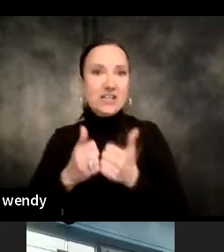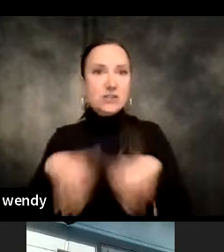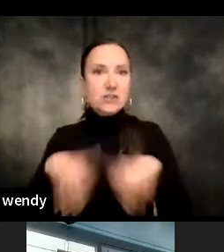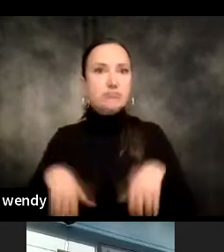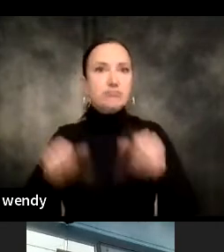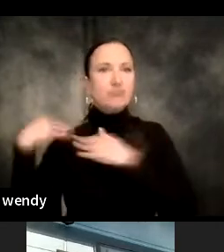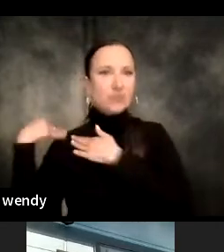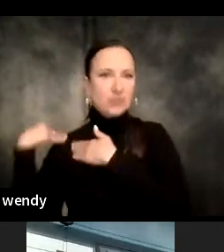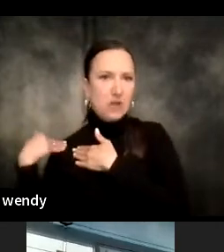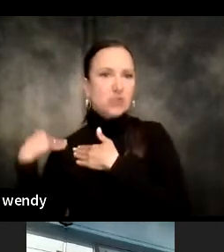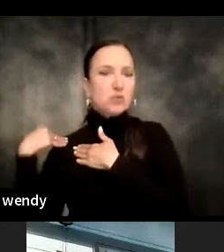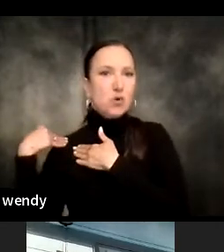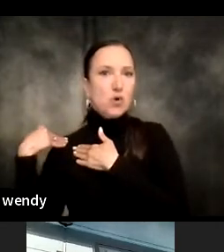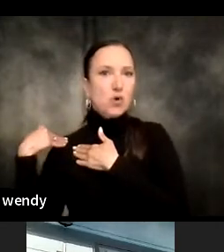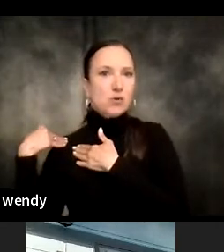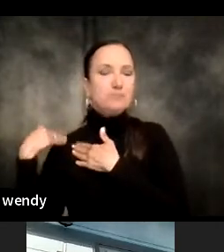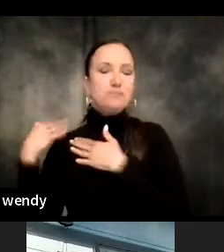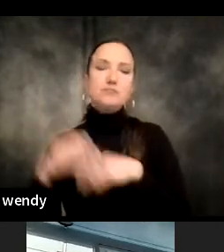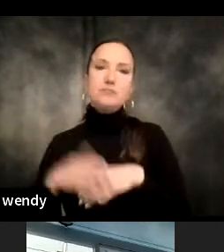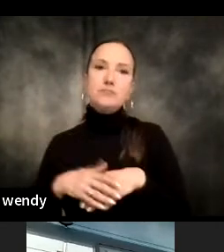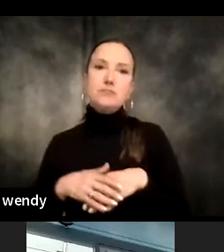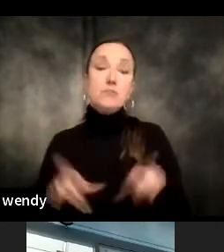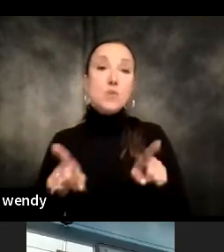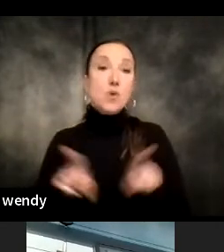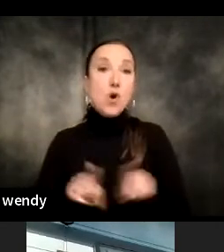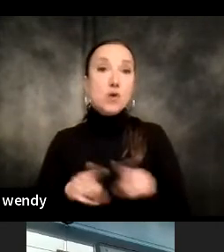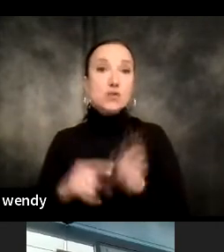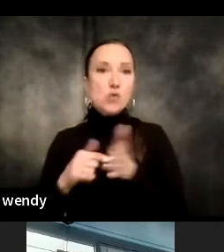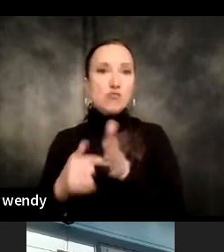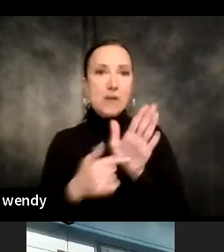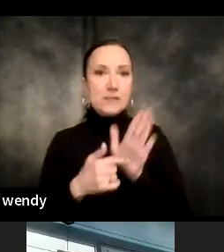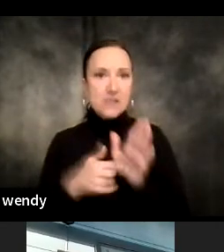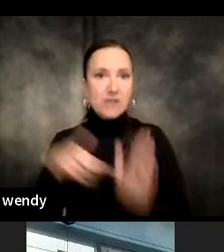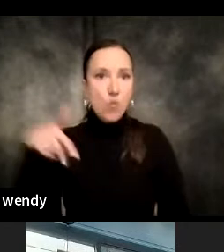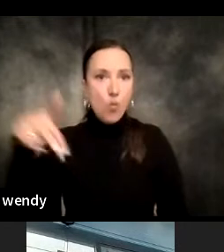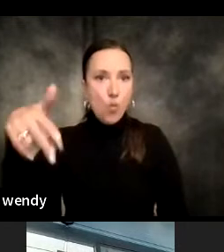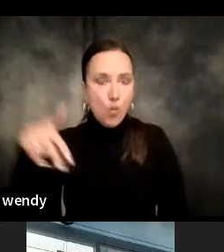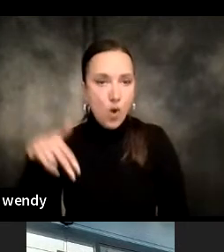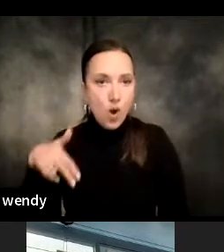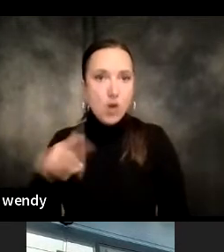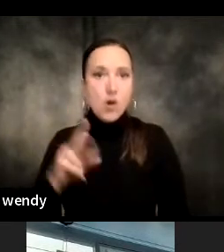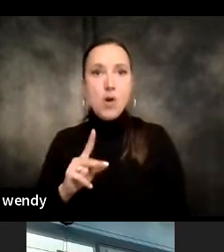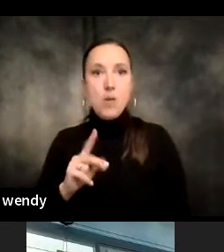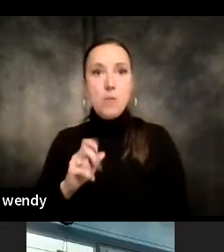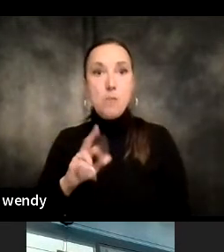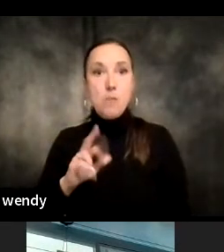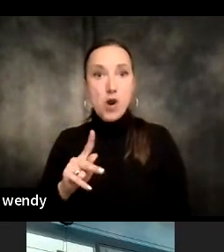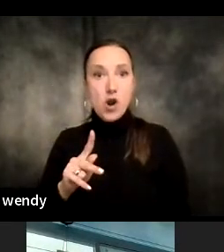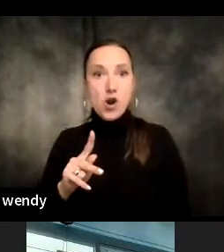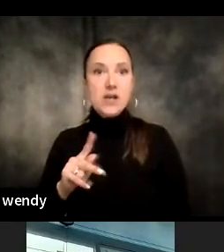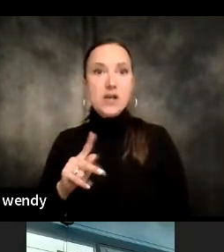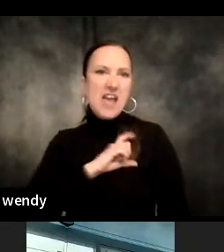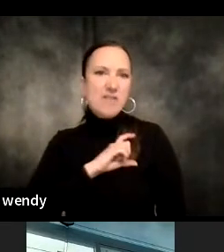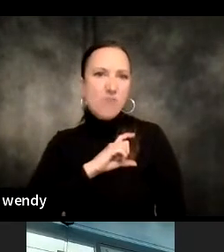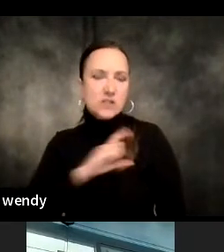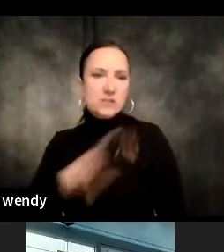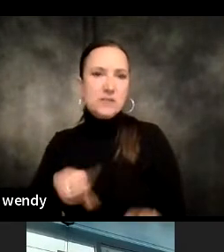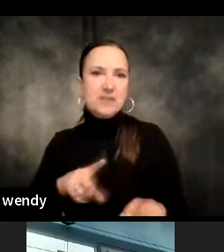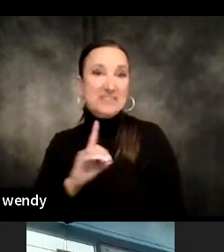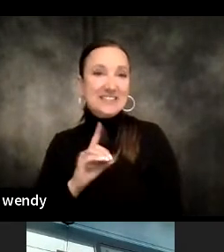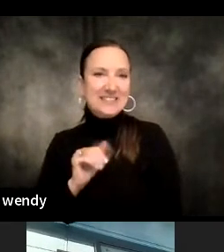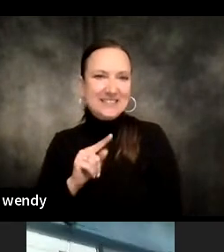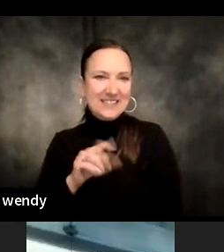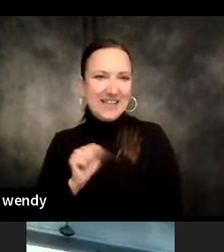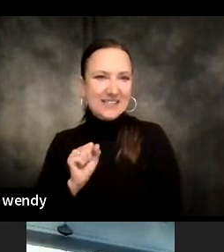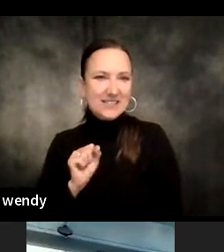for. We also had a representation from parking enforcement. Ms. Days, she was there with us